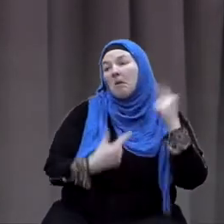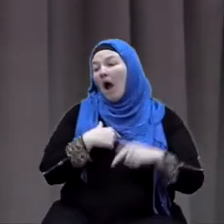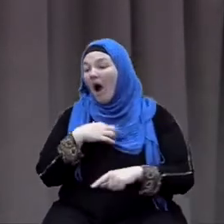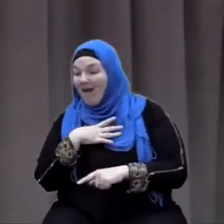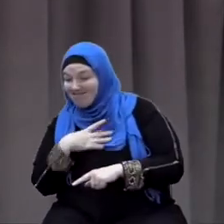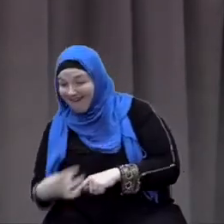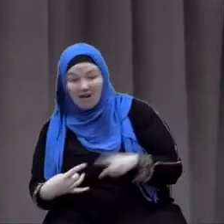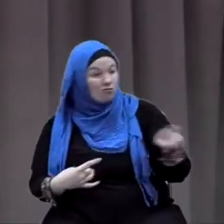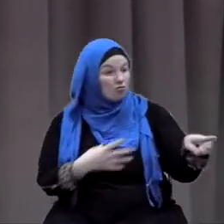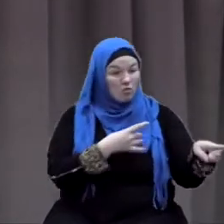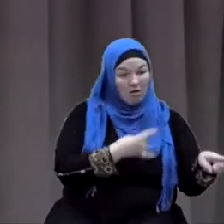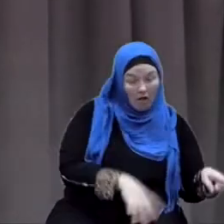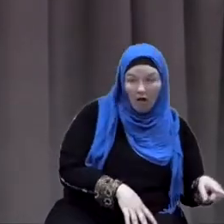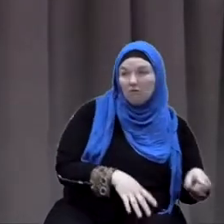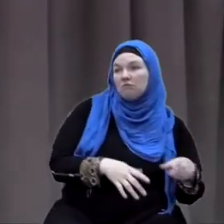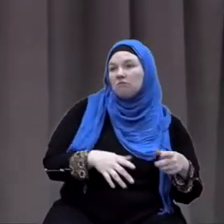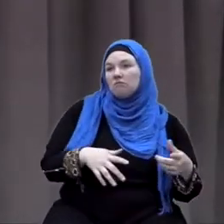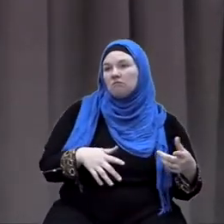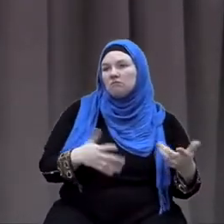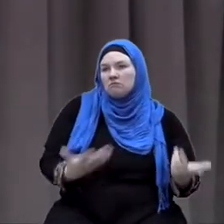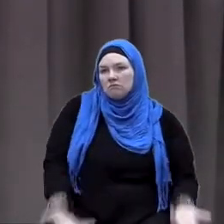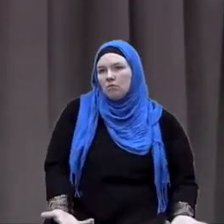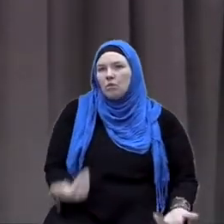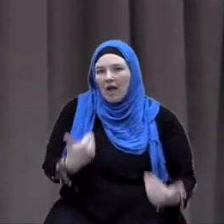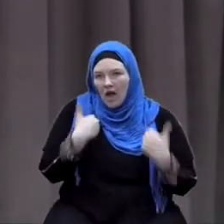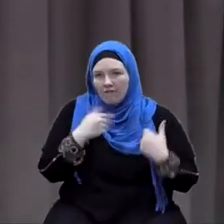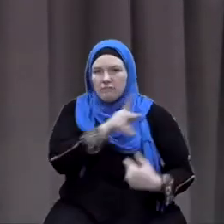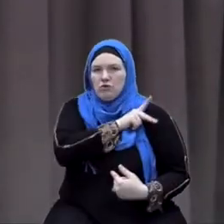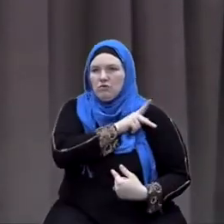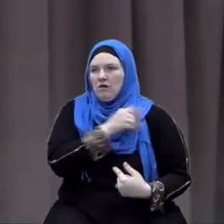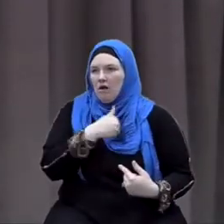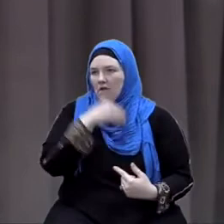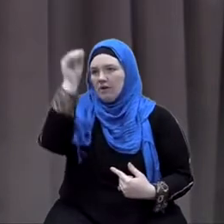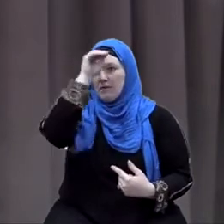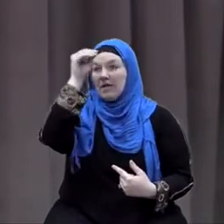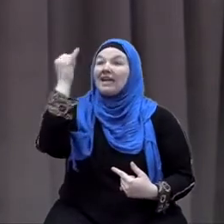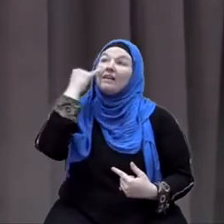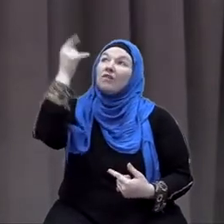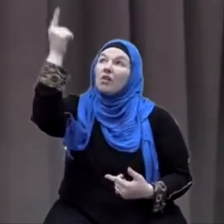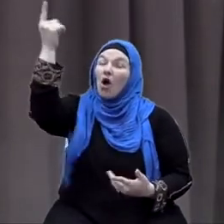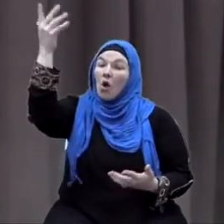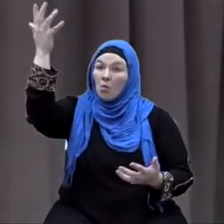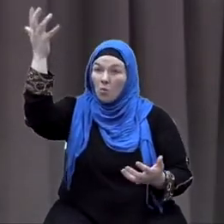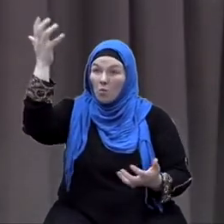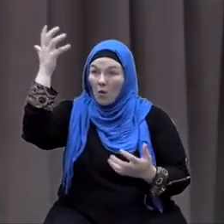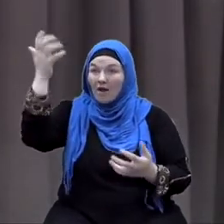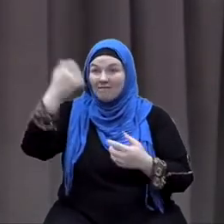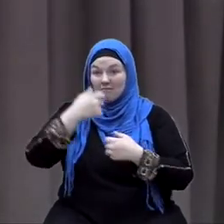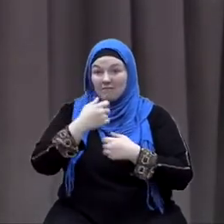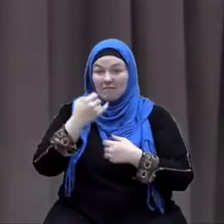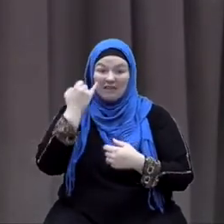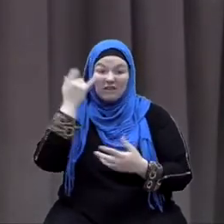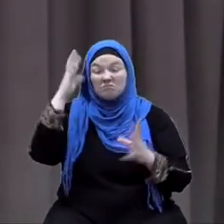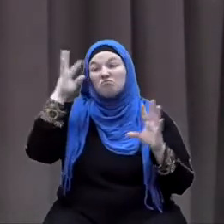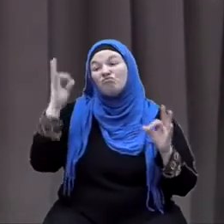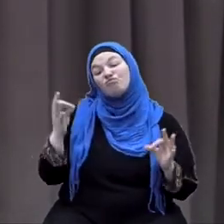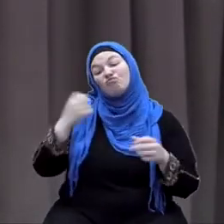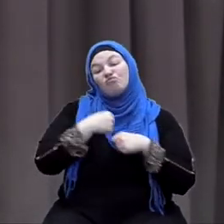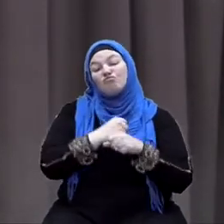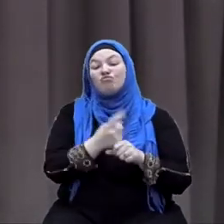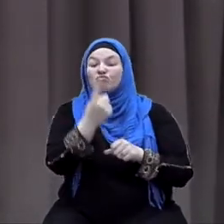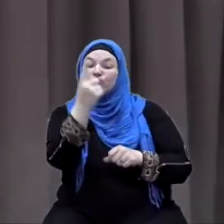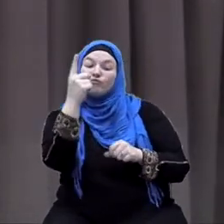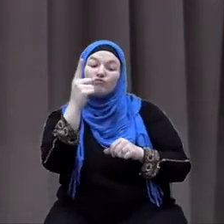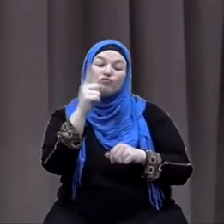or not liking something. And Allah is telling us, if he had willed it, he would have made the whole of humanity as one